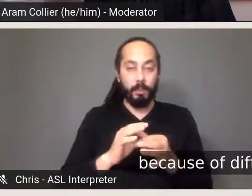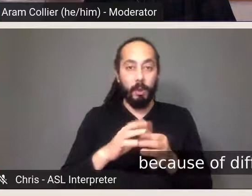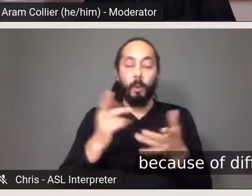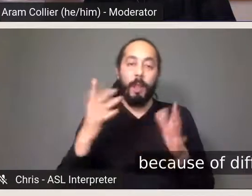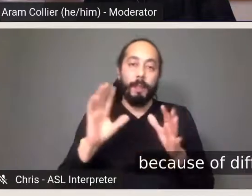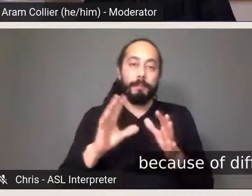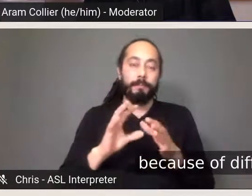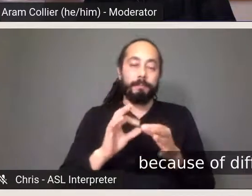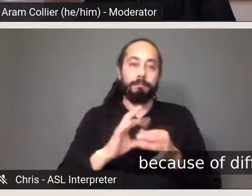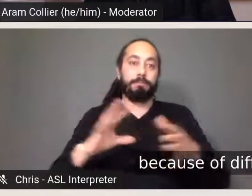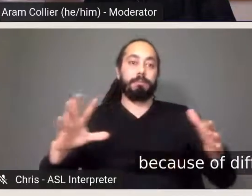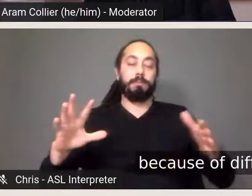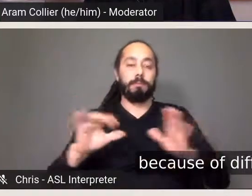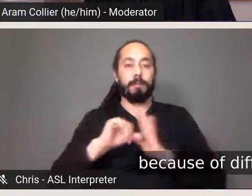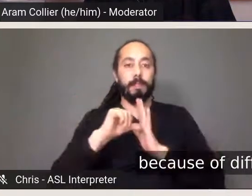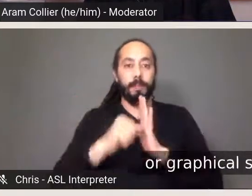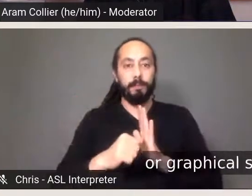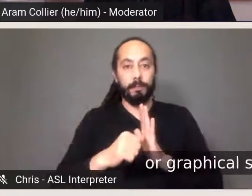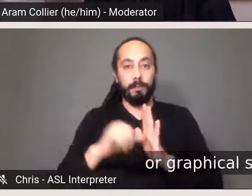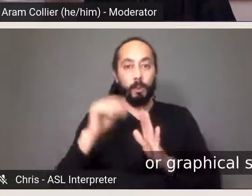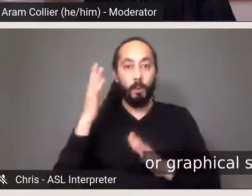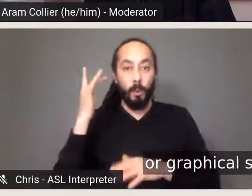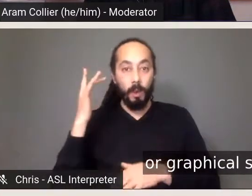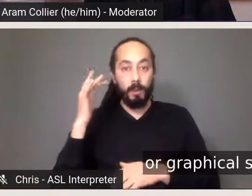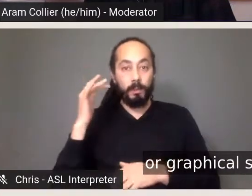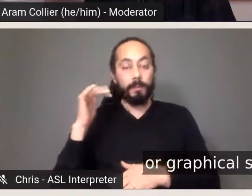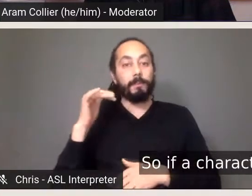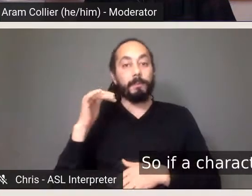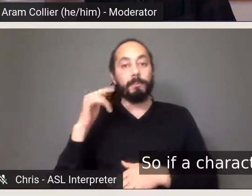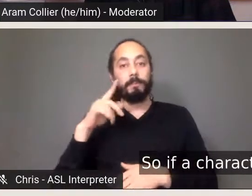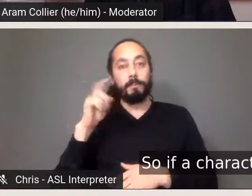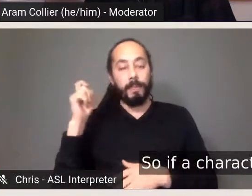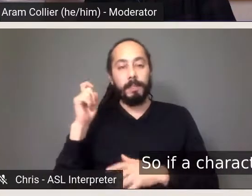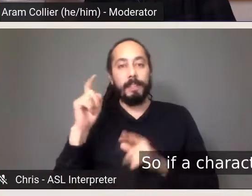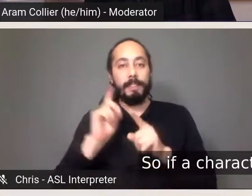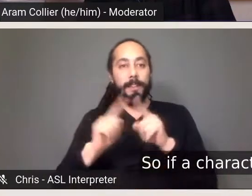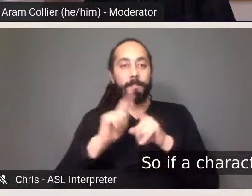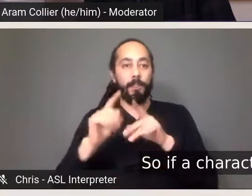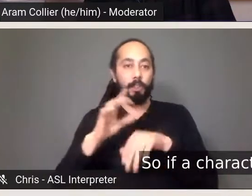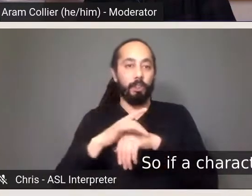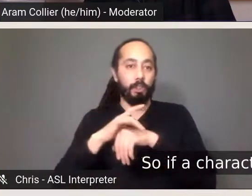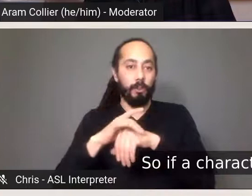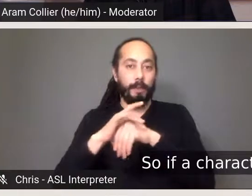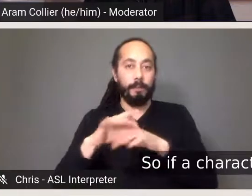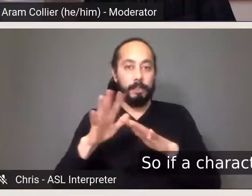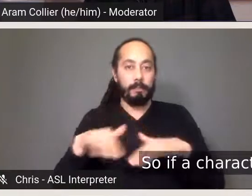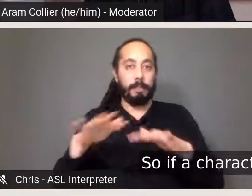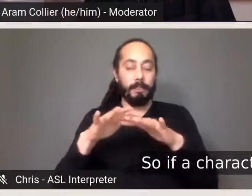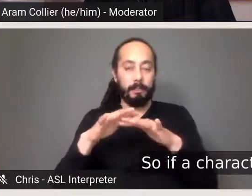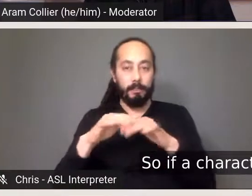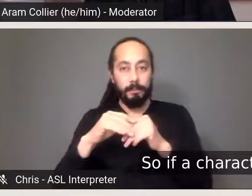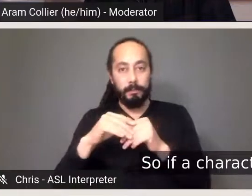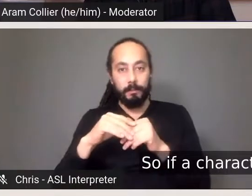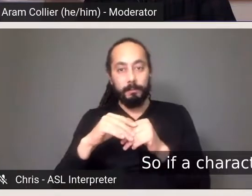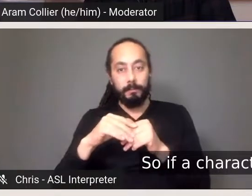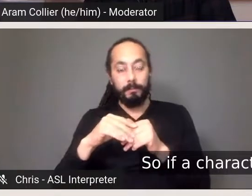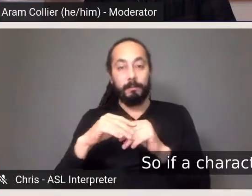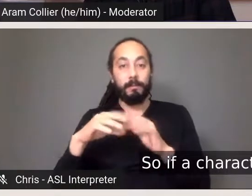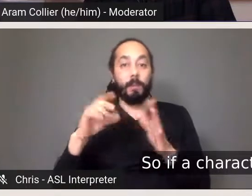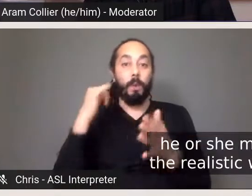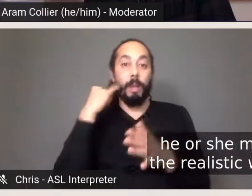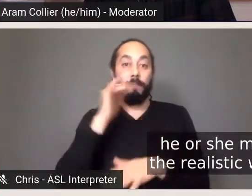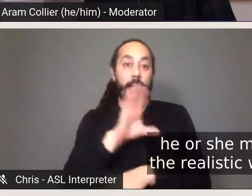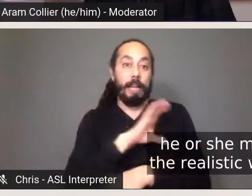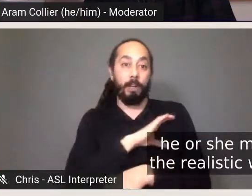emphasized because of different geographical spaces of Onomichi. So if a character goes up to the